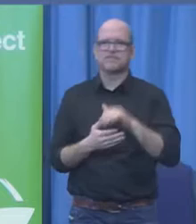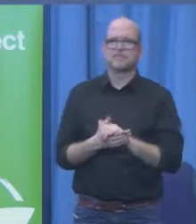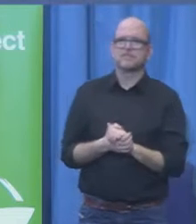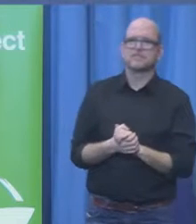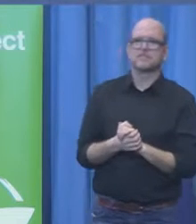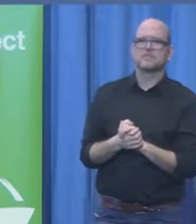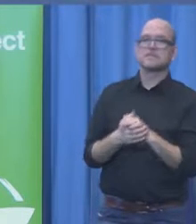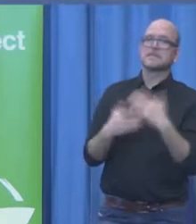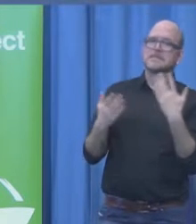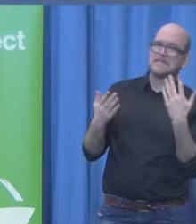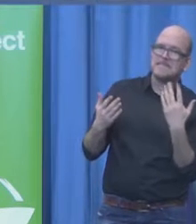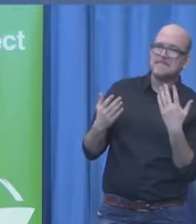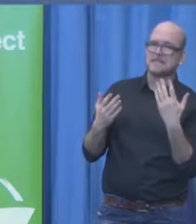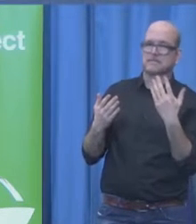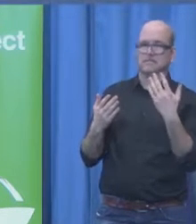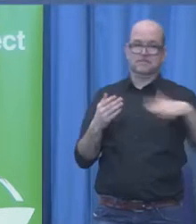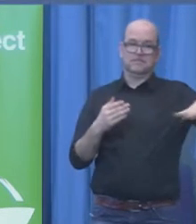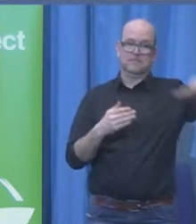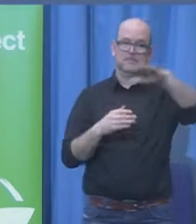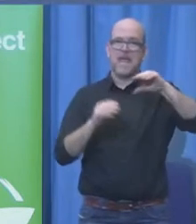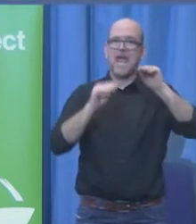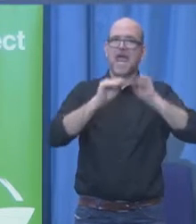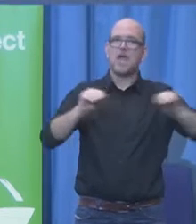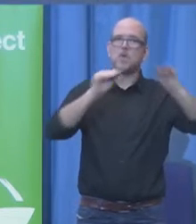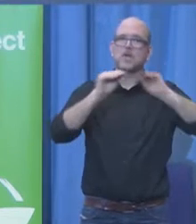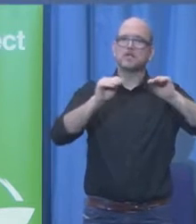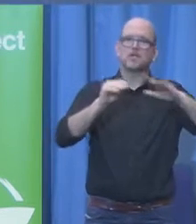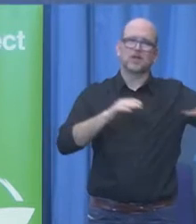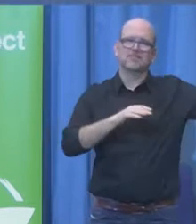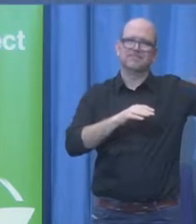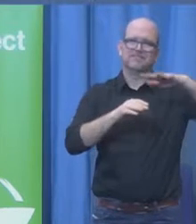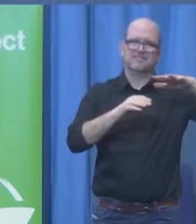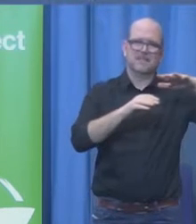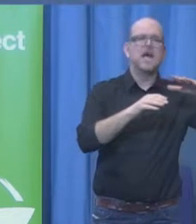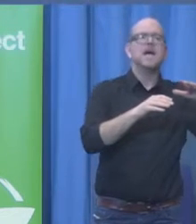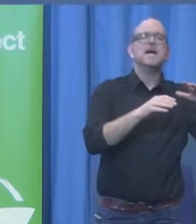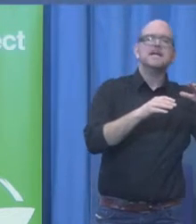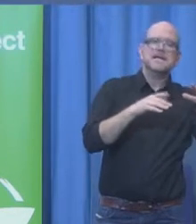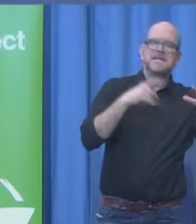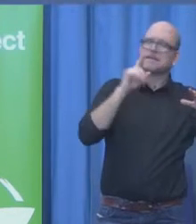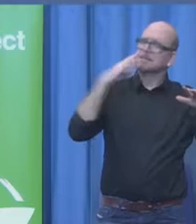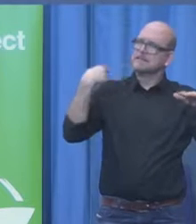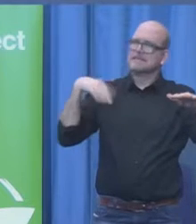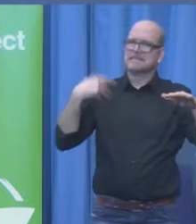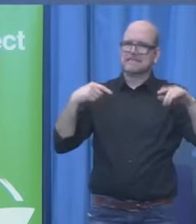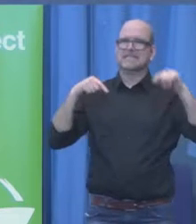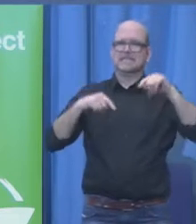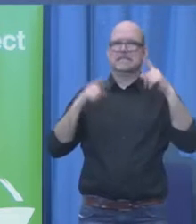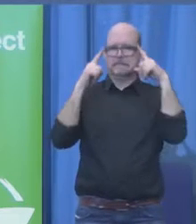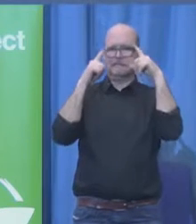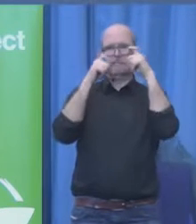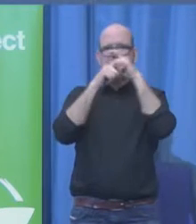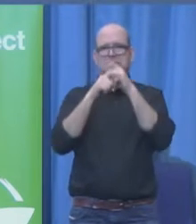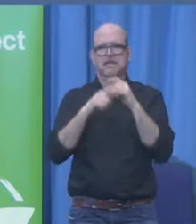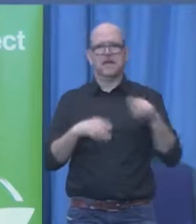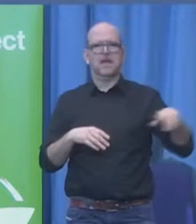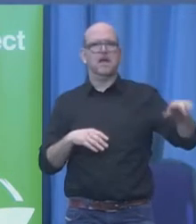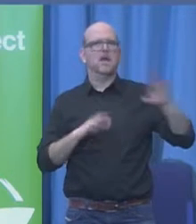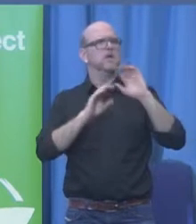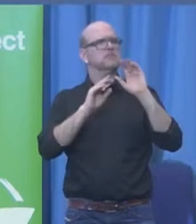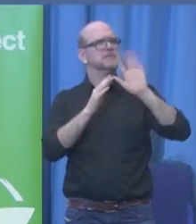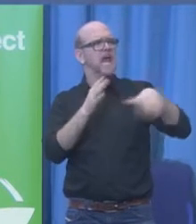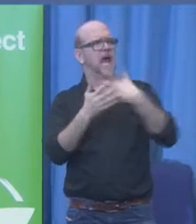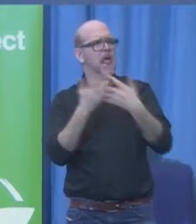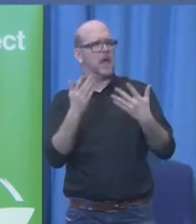pedagogics means that the kids shouldn't speak in a sign language, then they don't